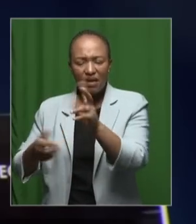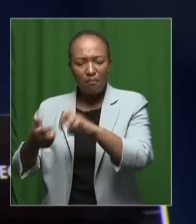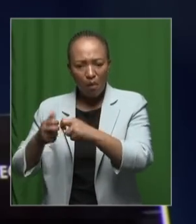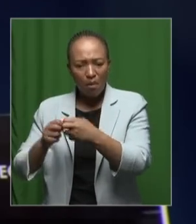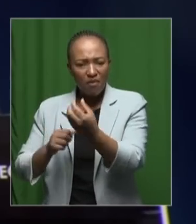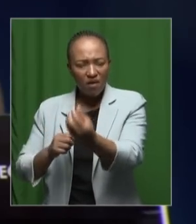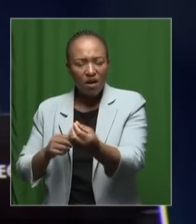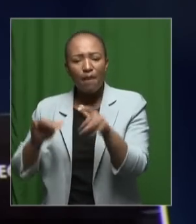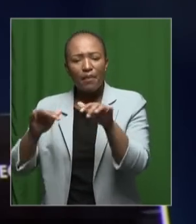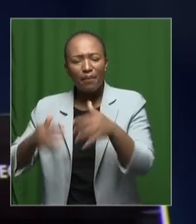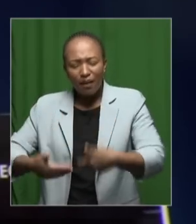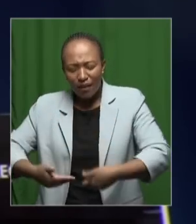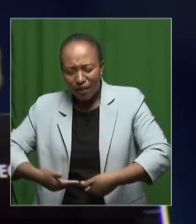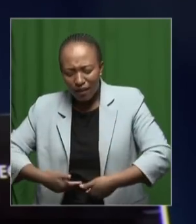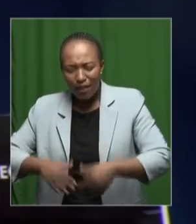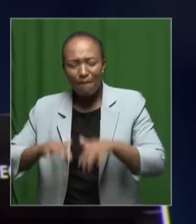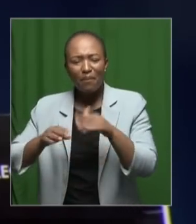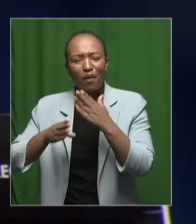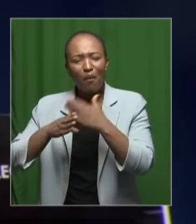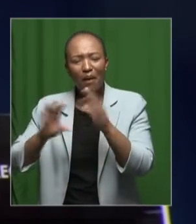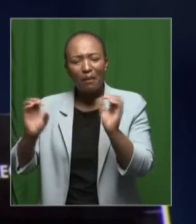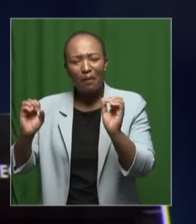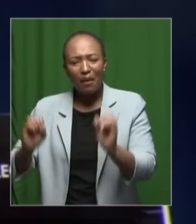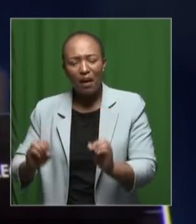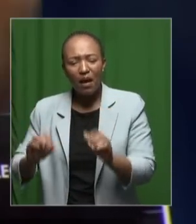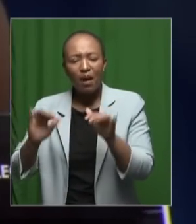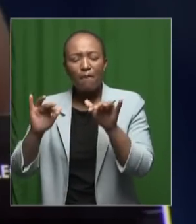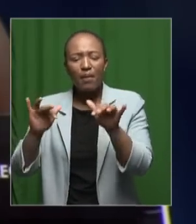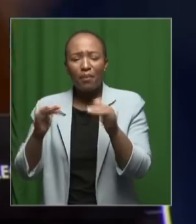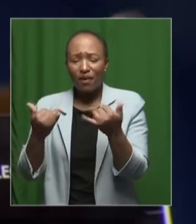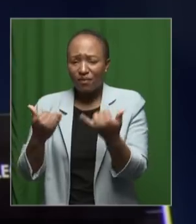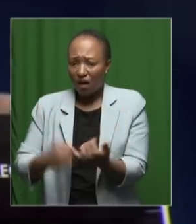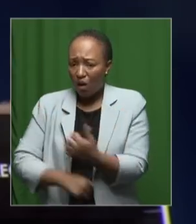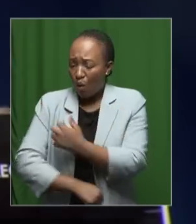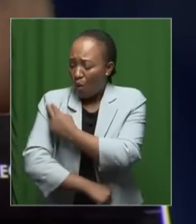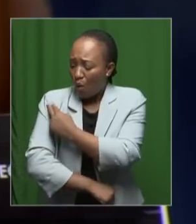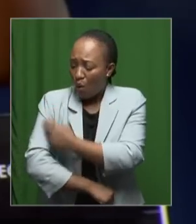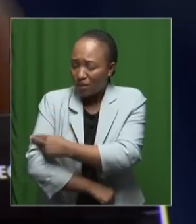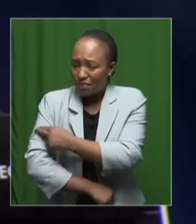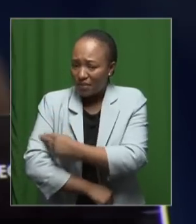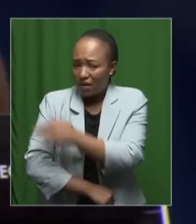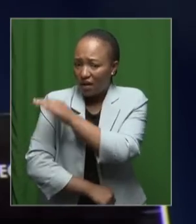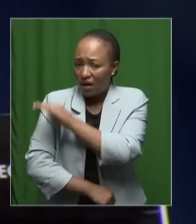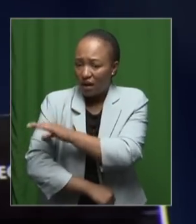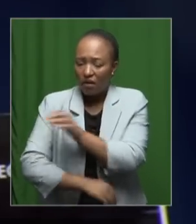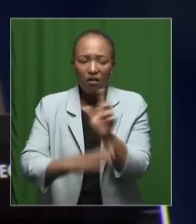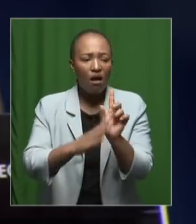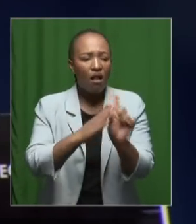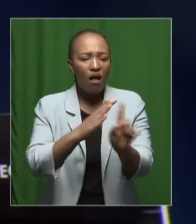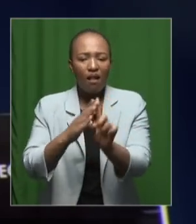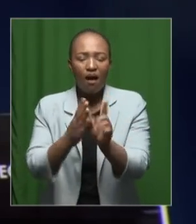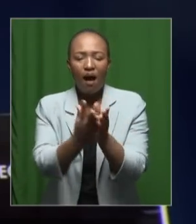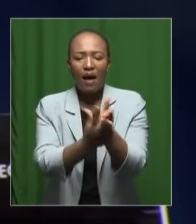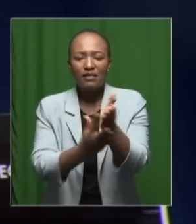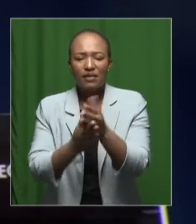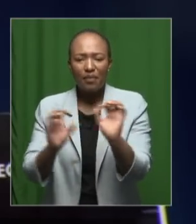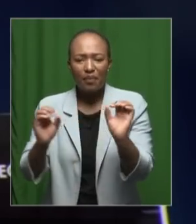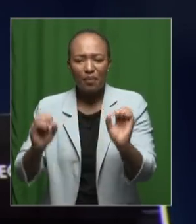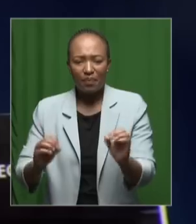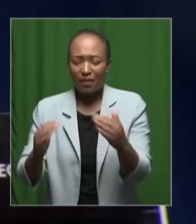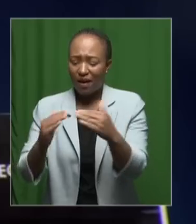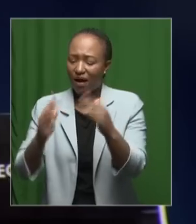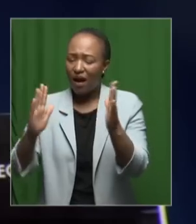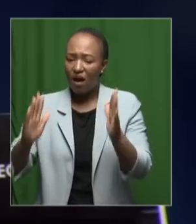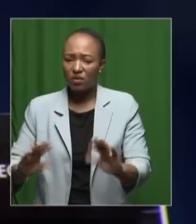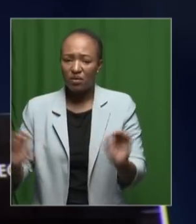are hungry, the people don't have jobs, people can't access healthcare, people can't get housing, because wherever you go, and they are so arrogant, because they